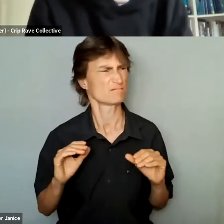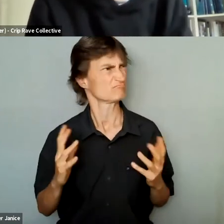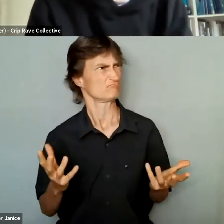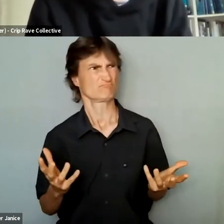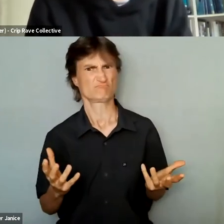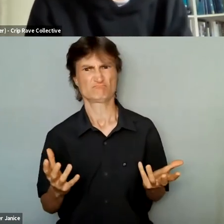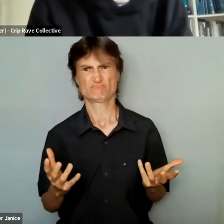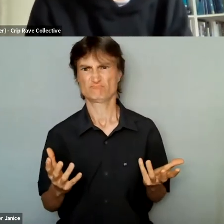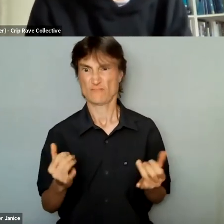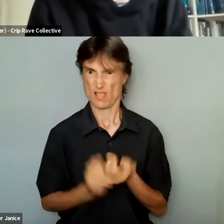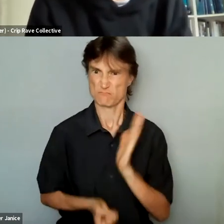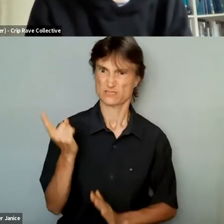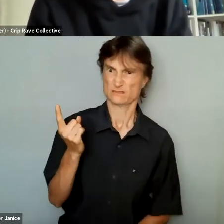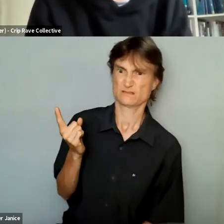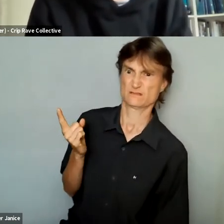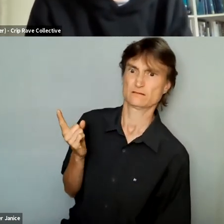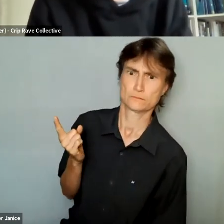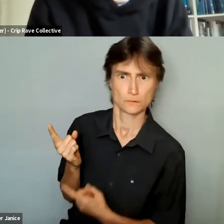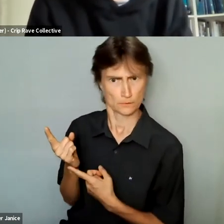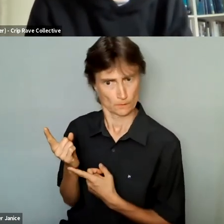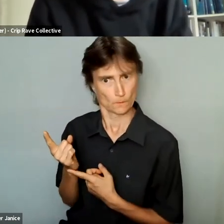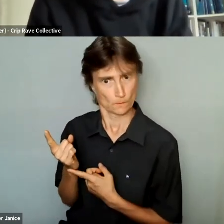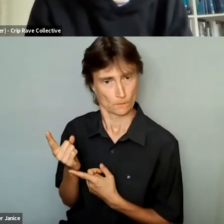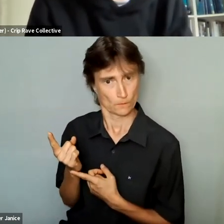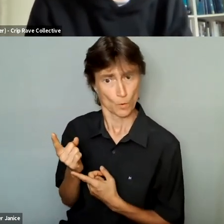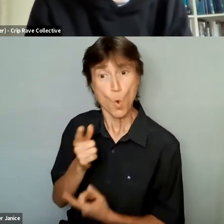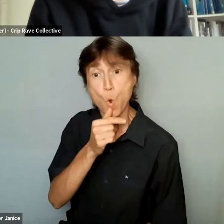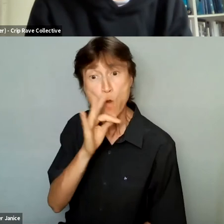having to deal with last minute